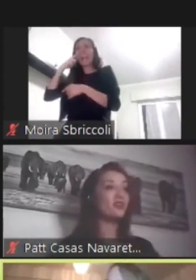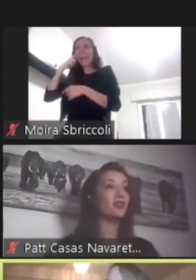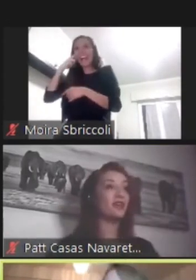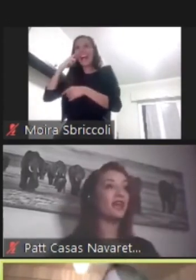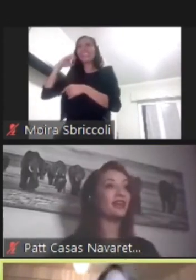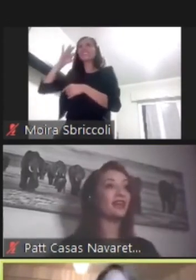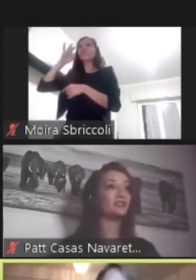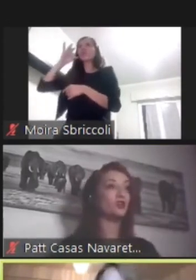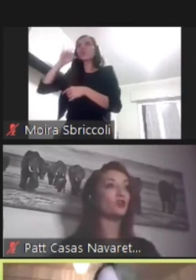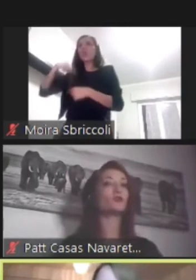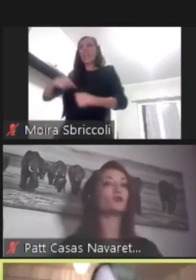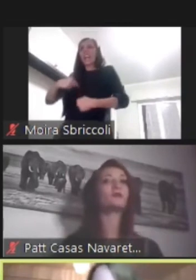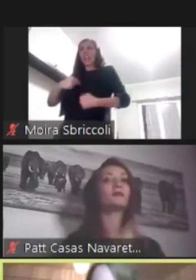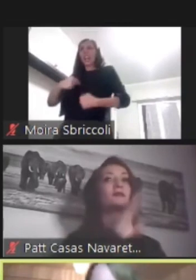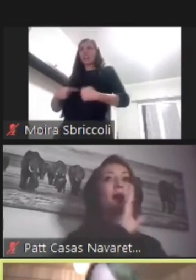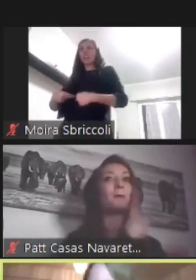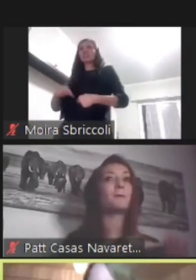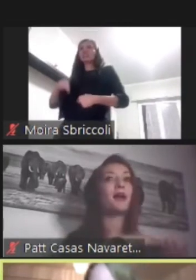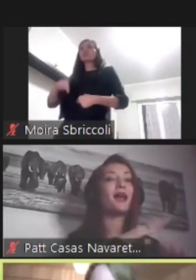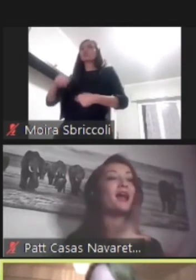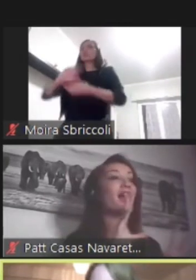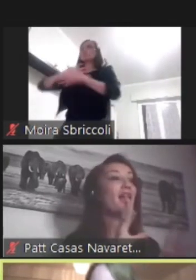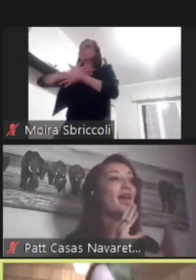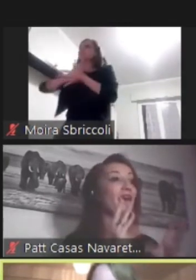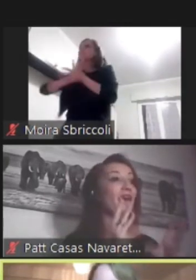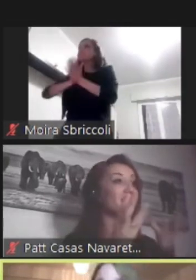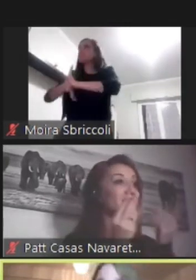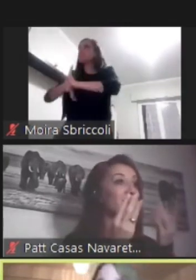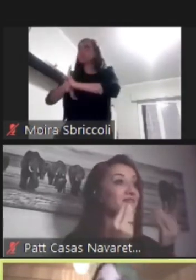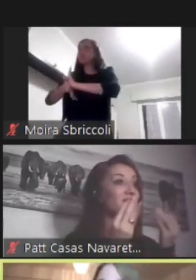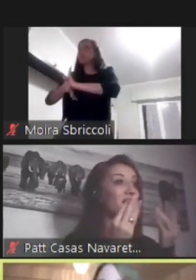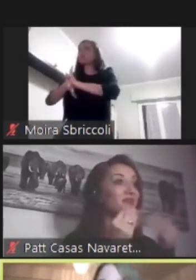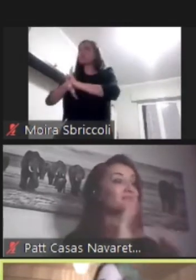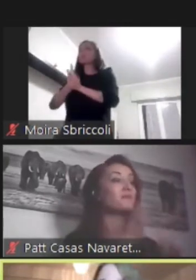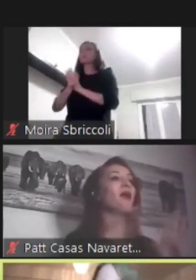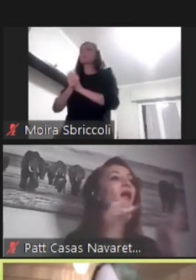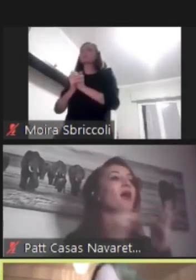in lots of previous webinars I've done,